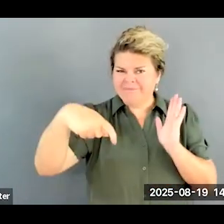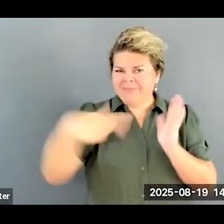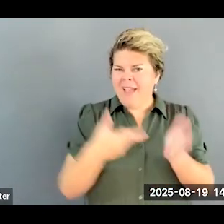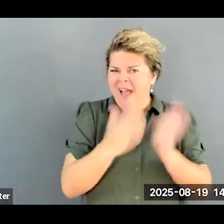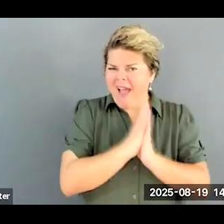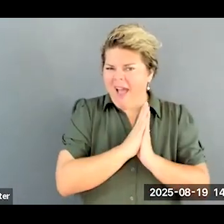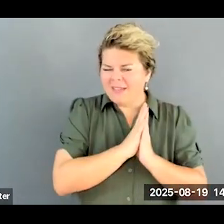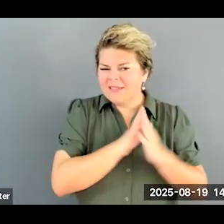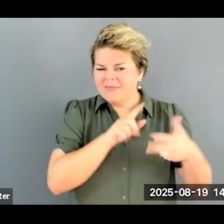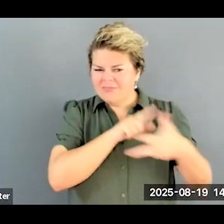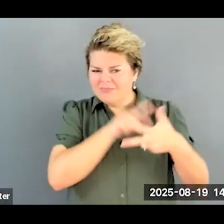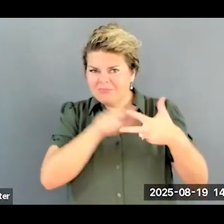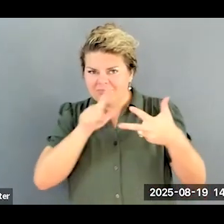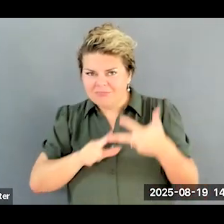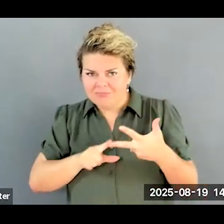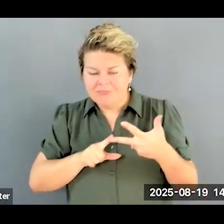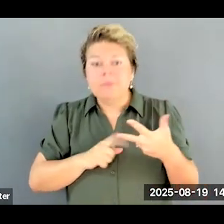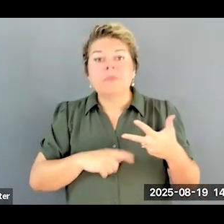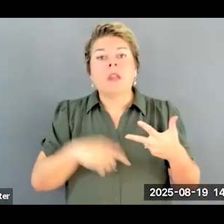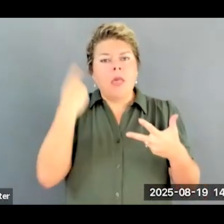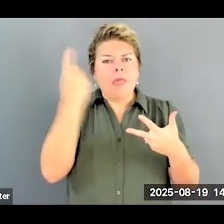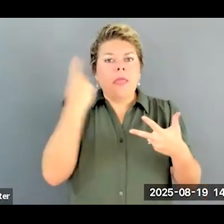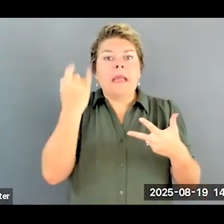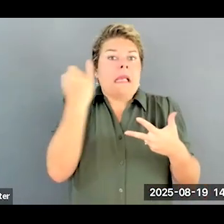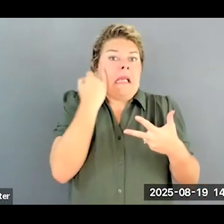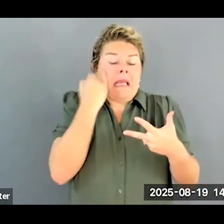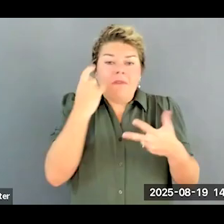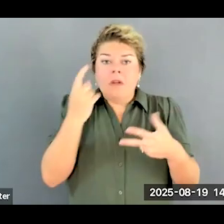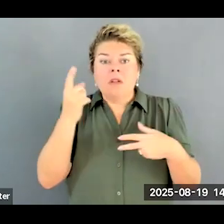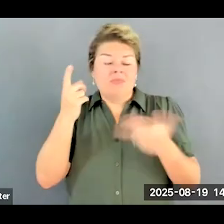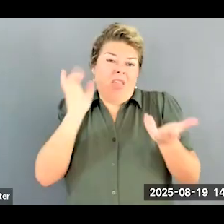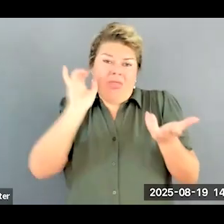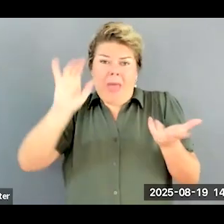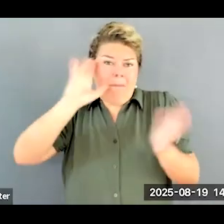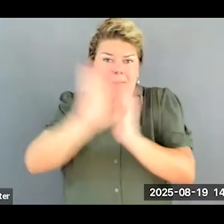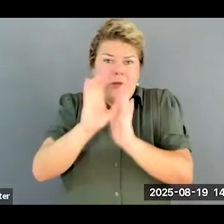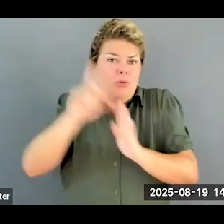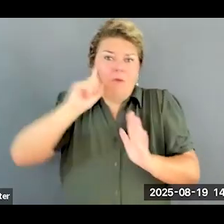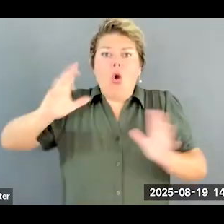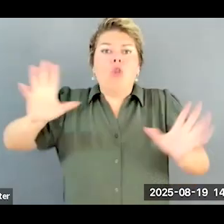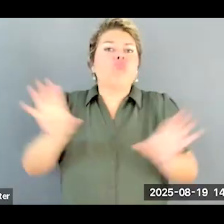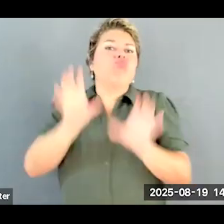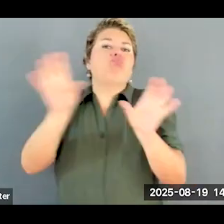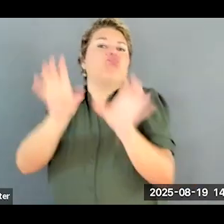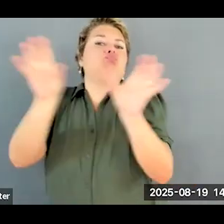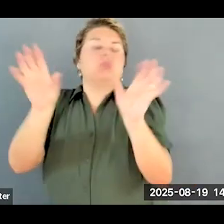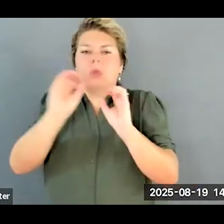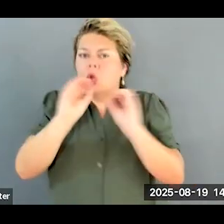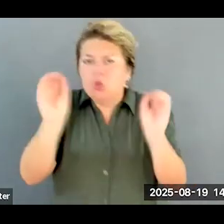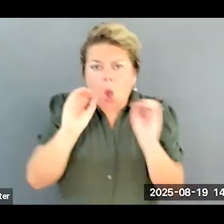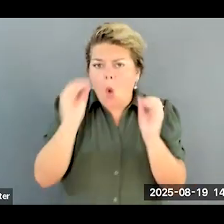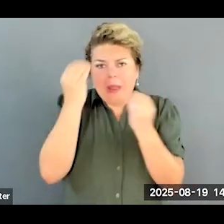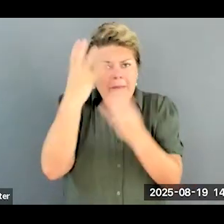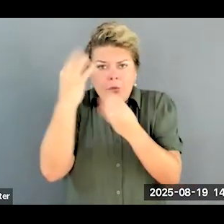previous slide. But one thing to consider is if you only put it on there for decoration, it doesn't add any information or